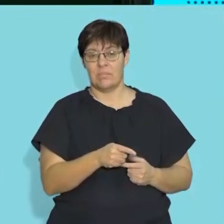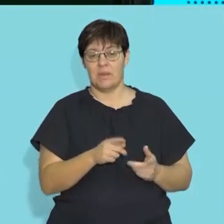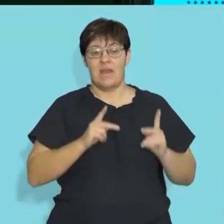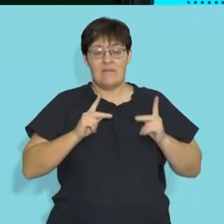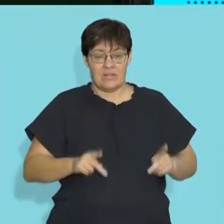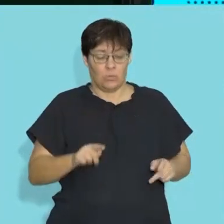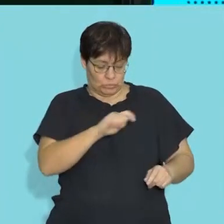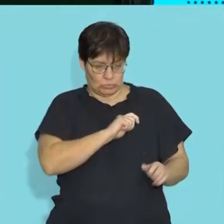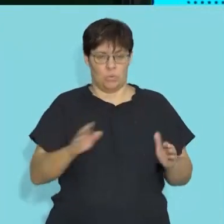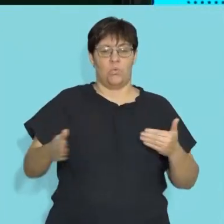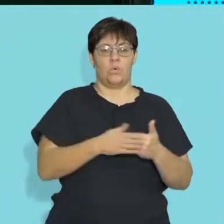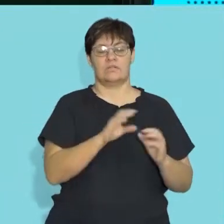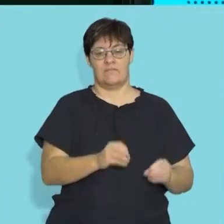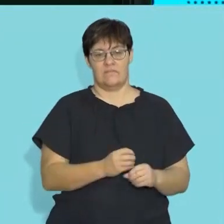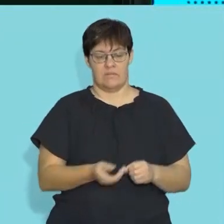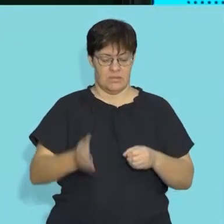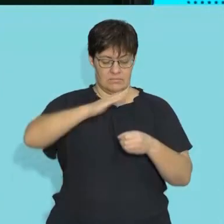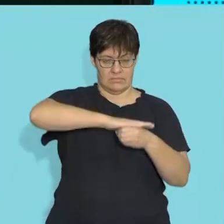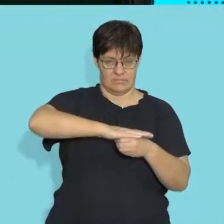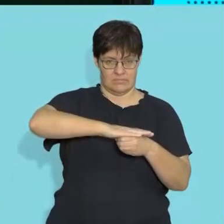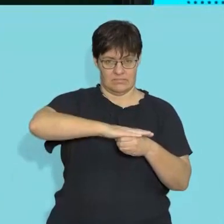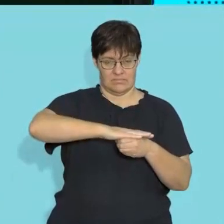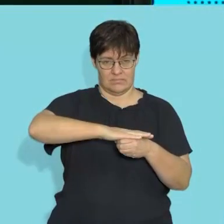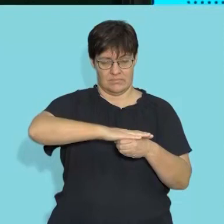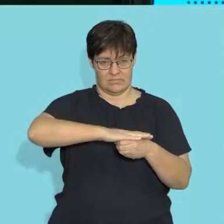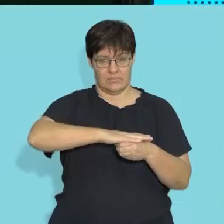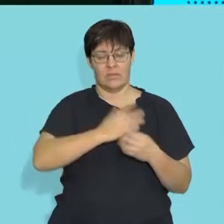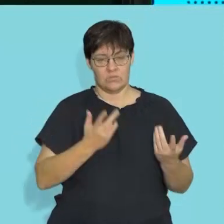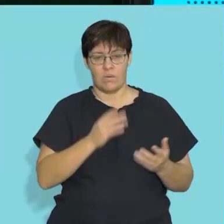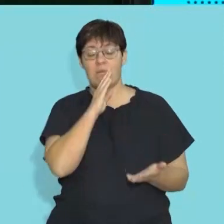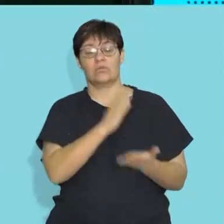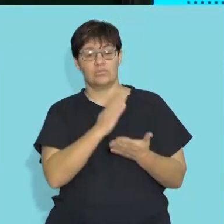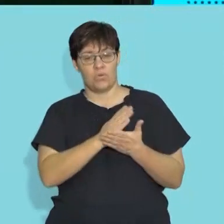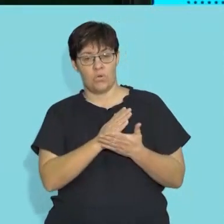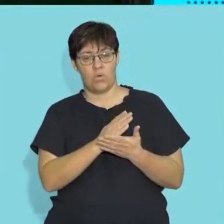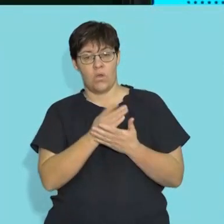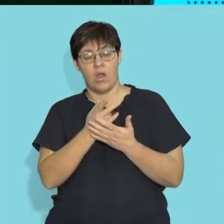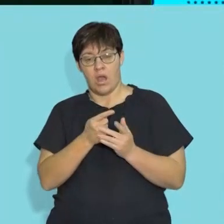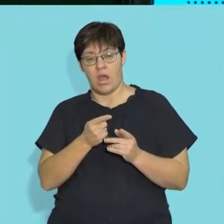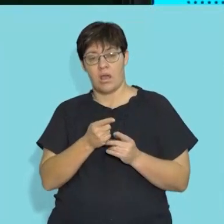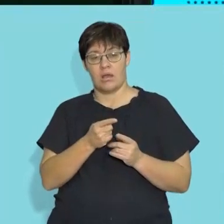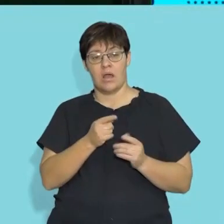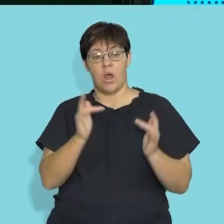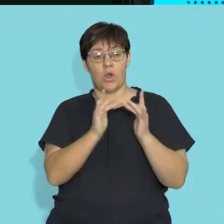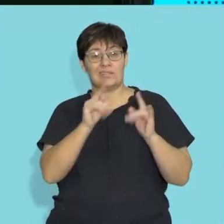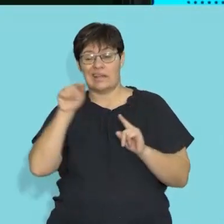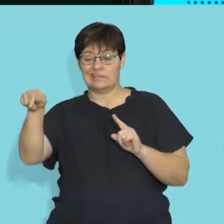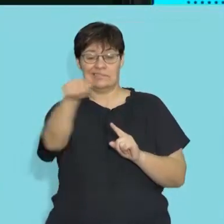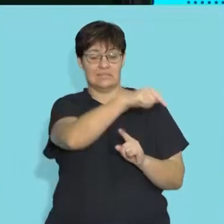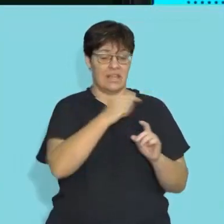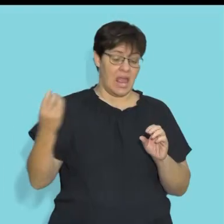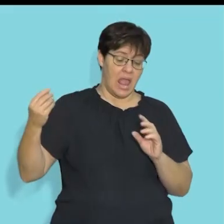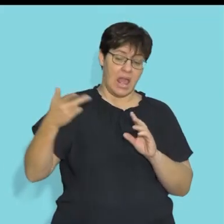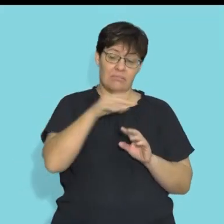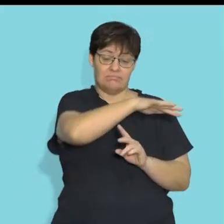is physically closed, meaning that the vessel is closed to make sure there's no contact with the